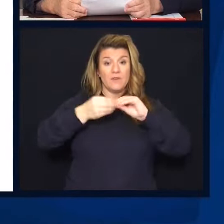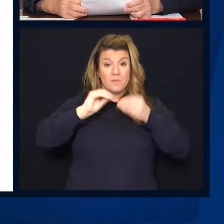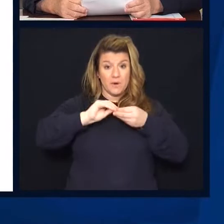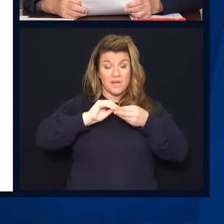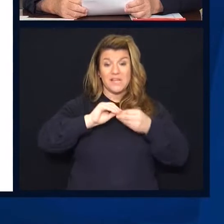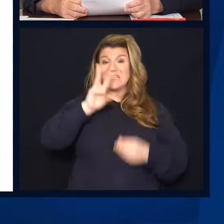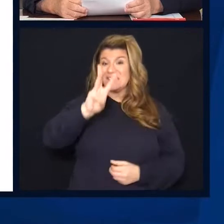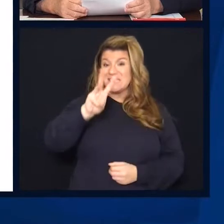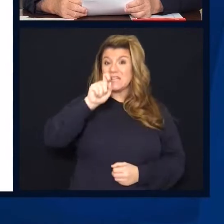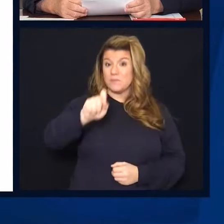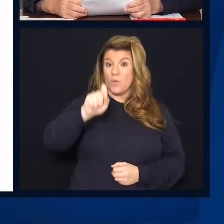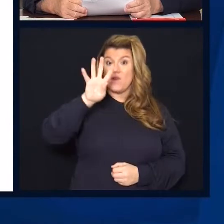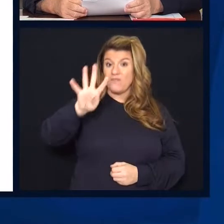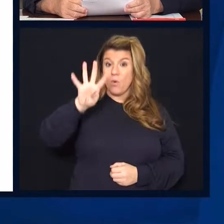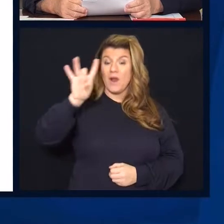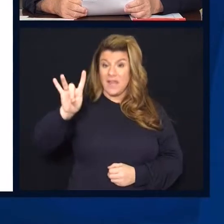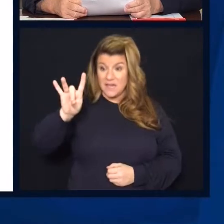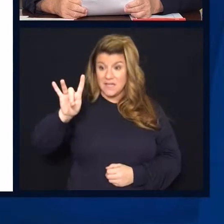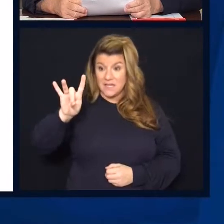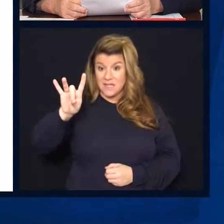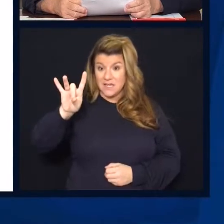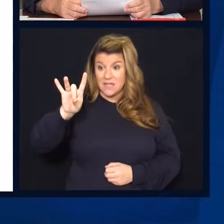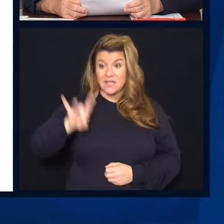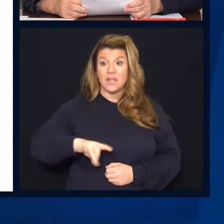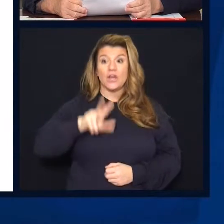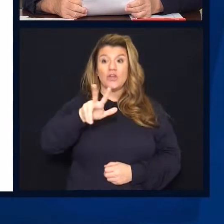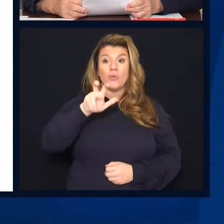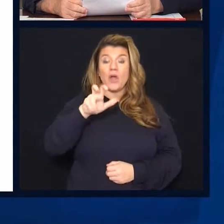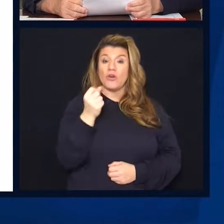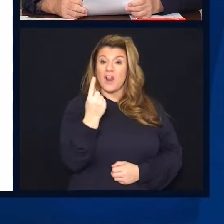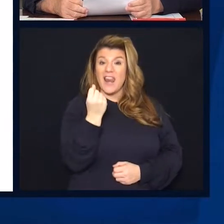at 6.48, with